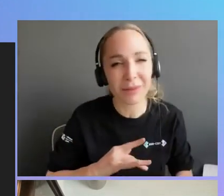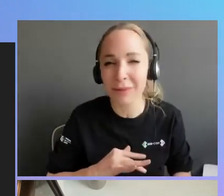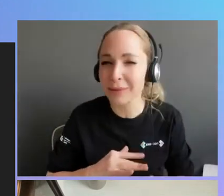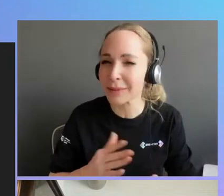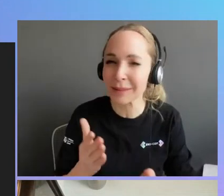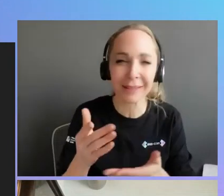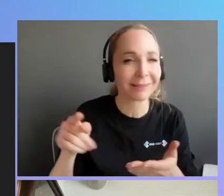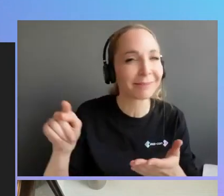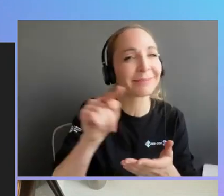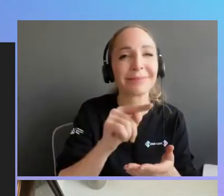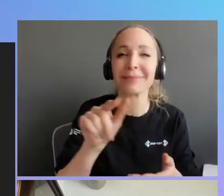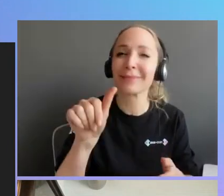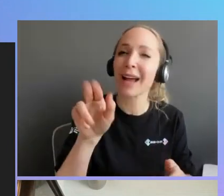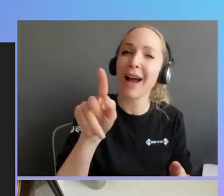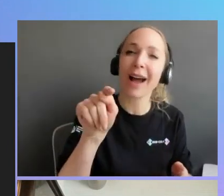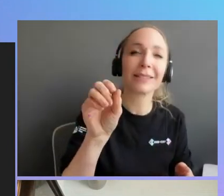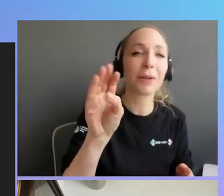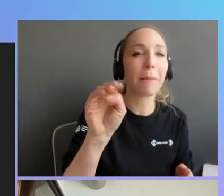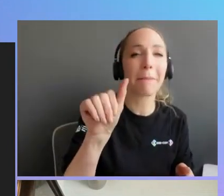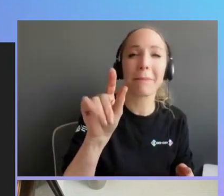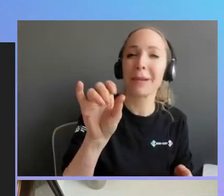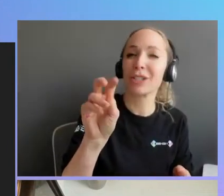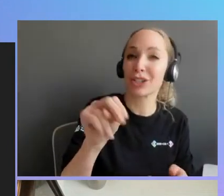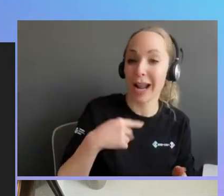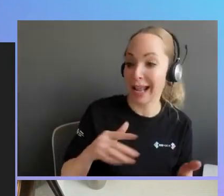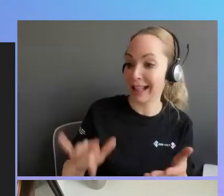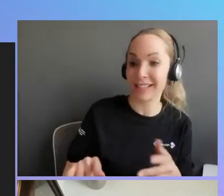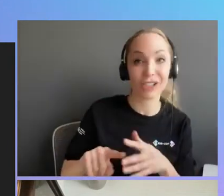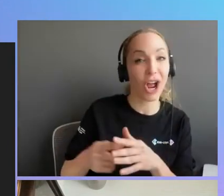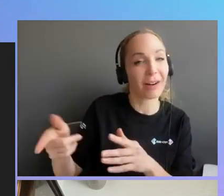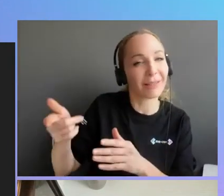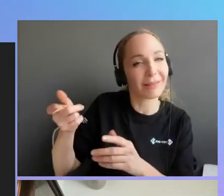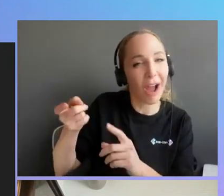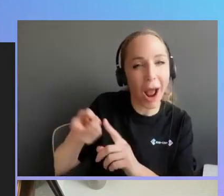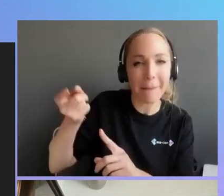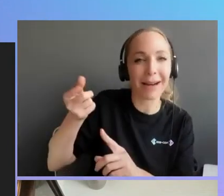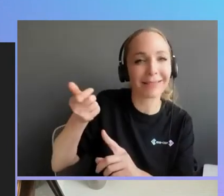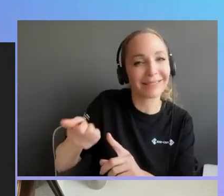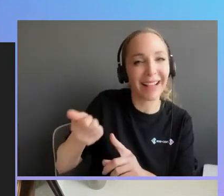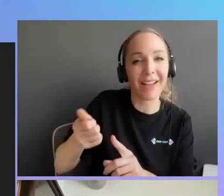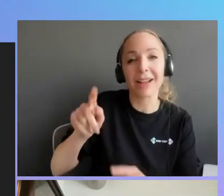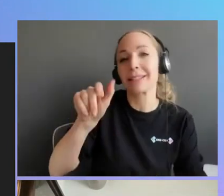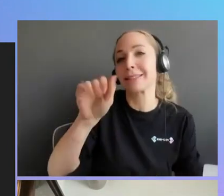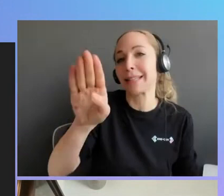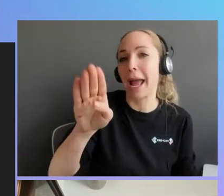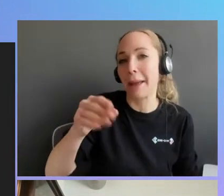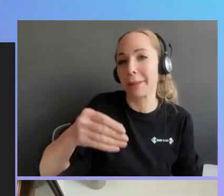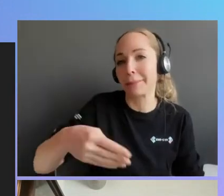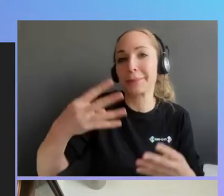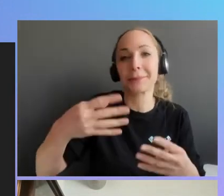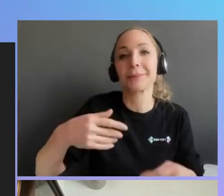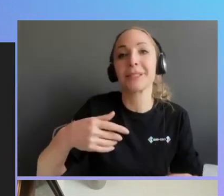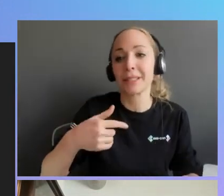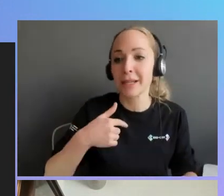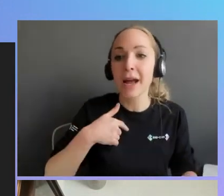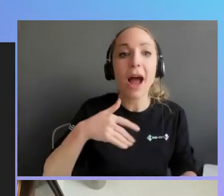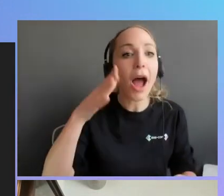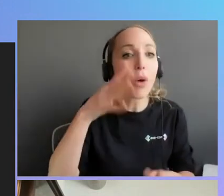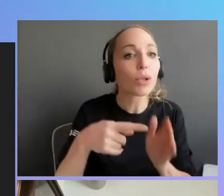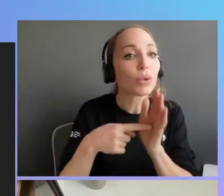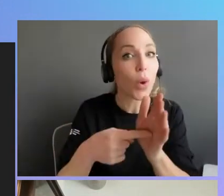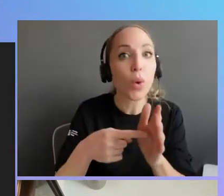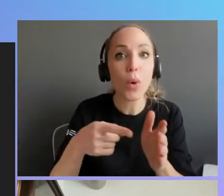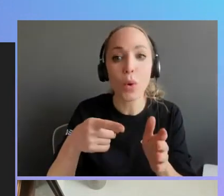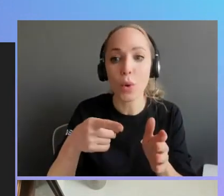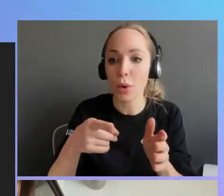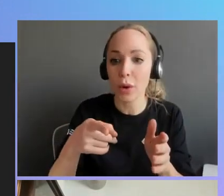around as I hit start. It's going to automatically tab through the page. I'm not going to hit tab. I'll put my hands up for those of you who can see my video feed, and